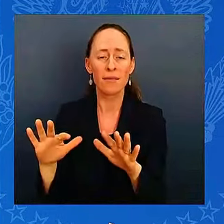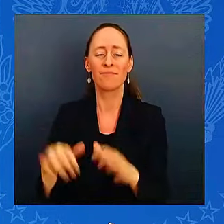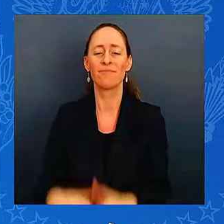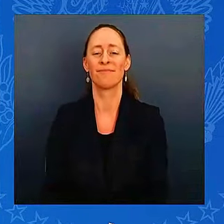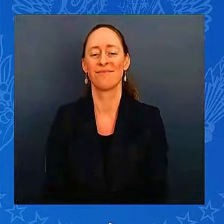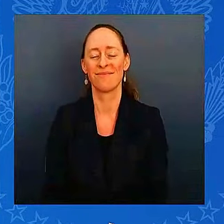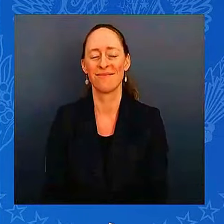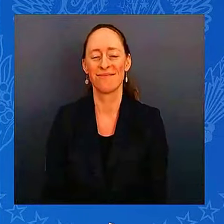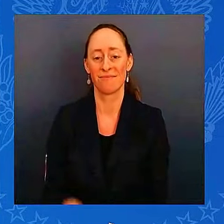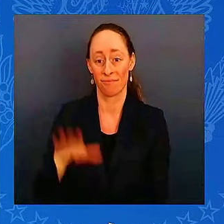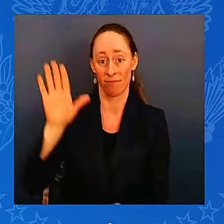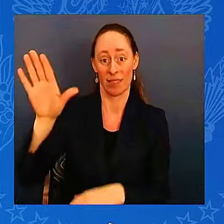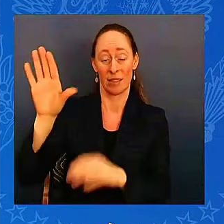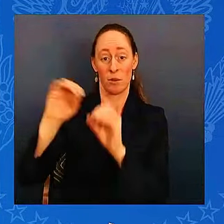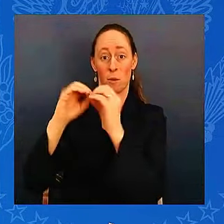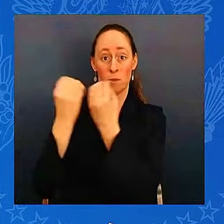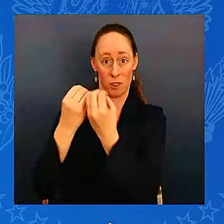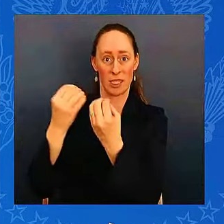given away more than